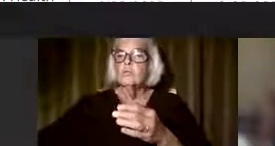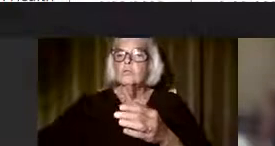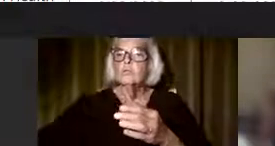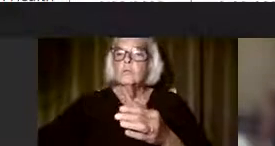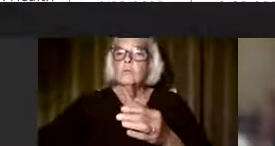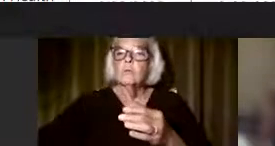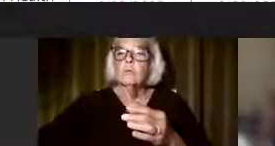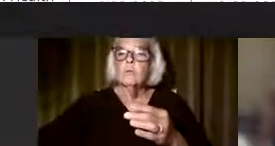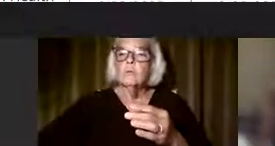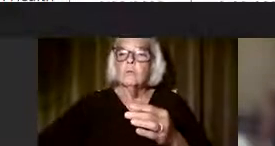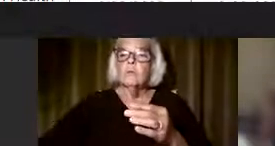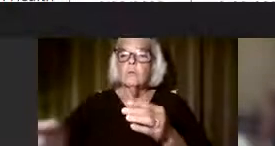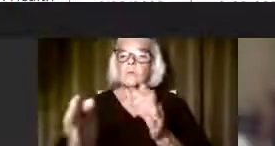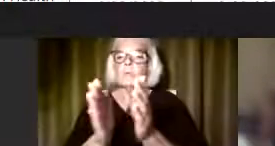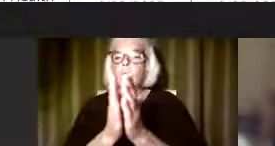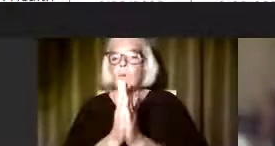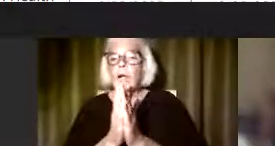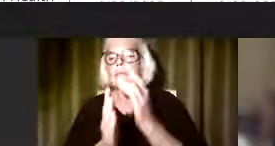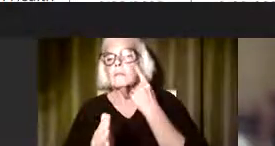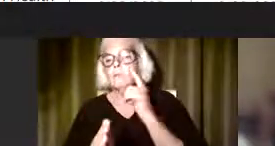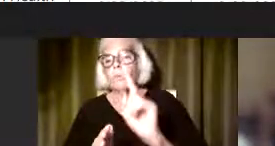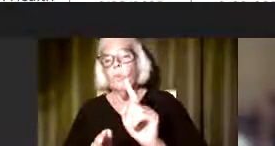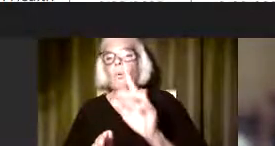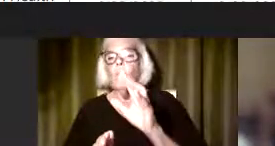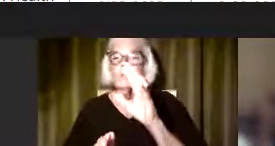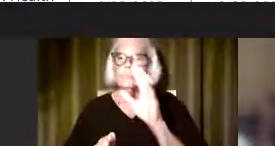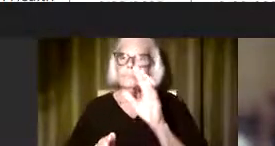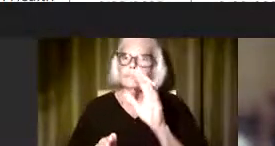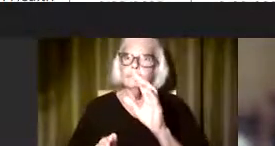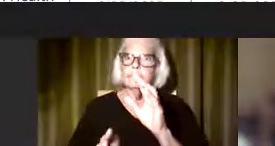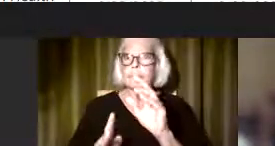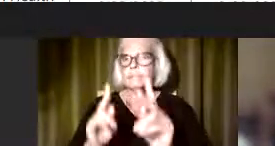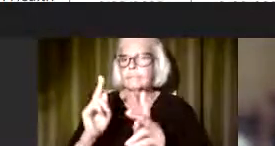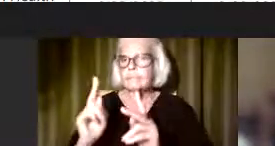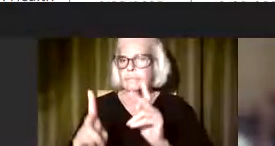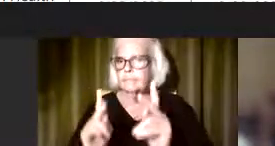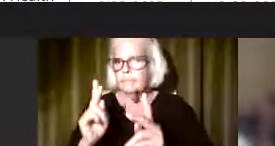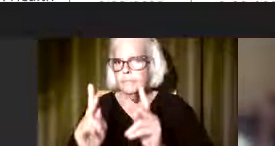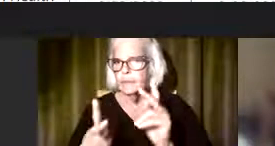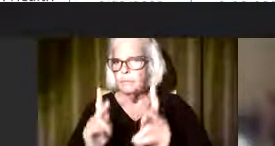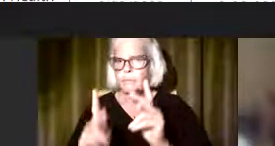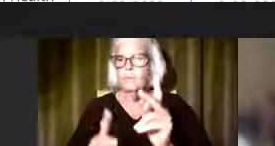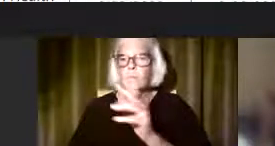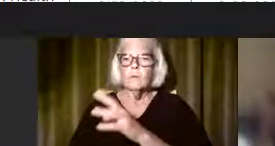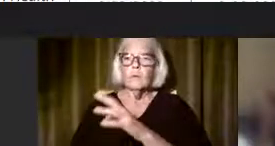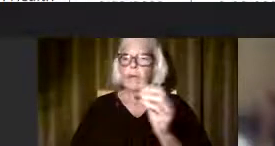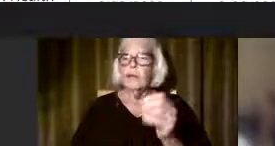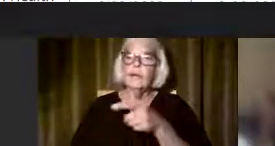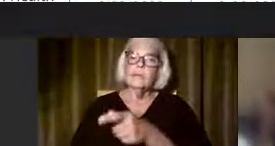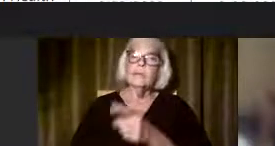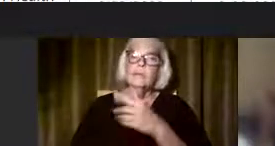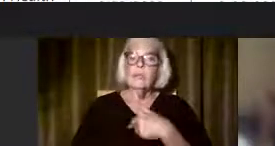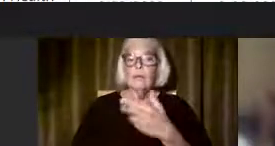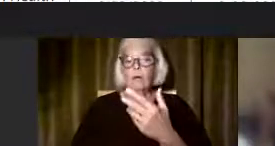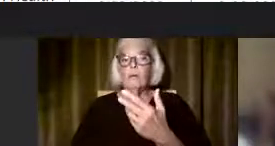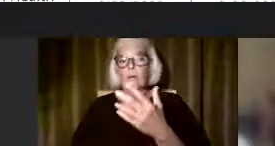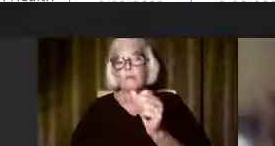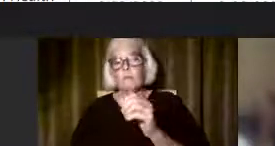different strategies that we're looking into to continue distributions of some COVID